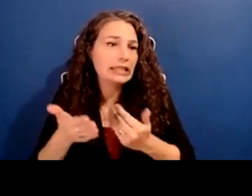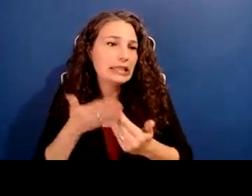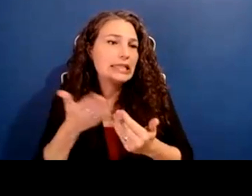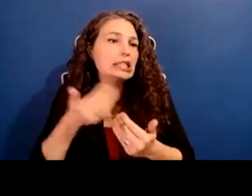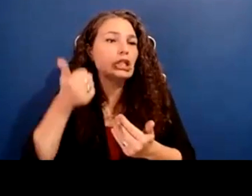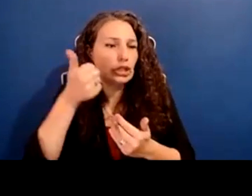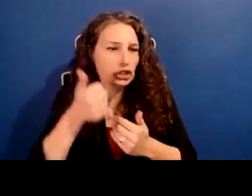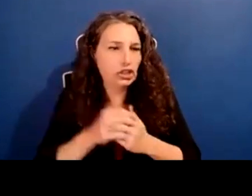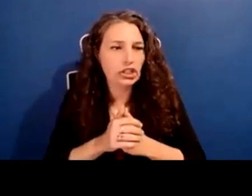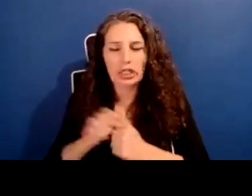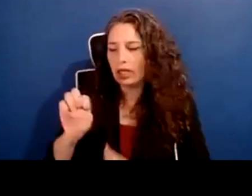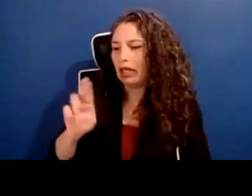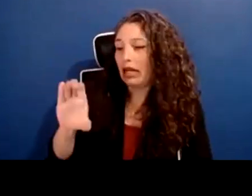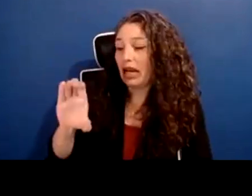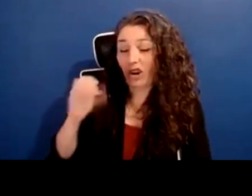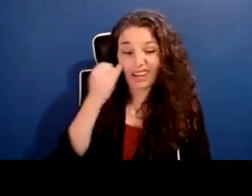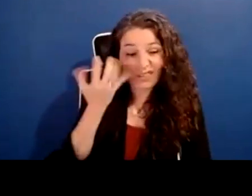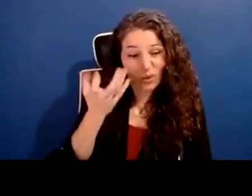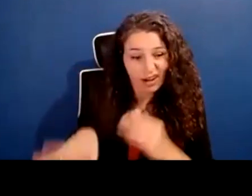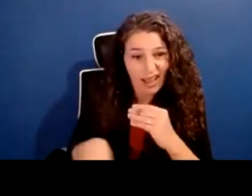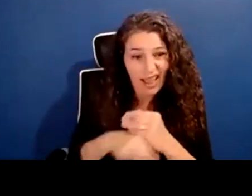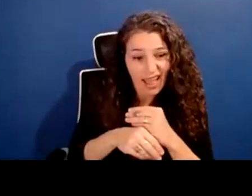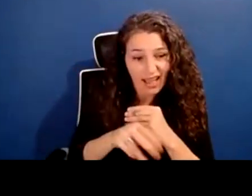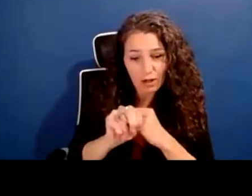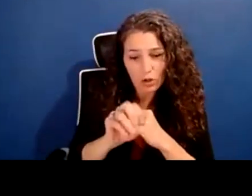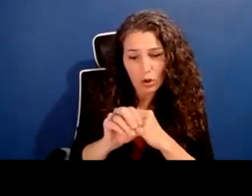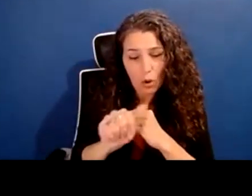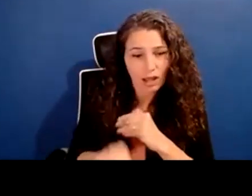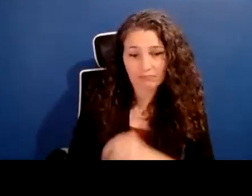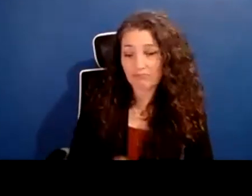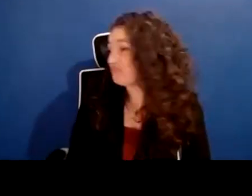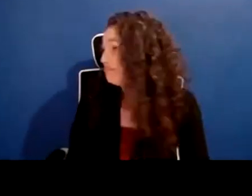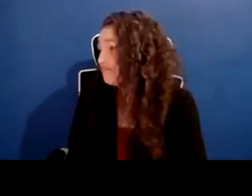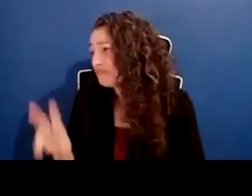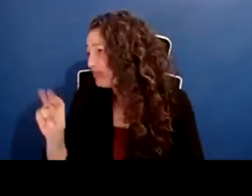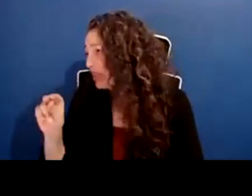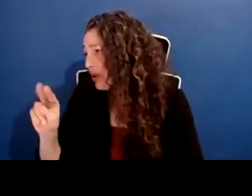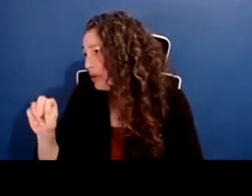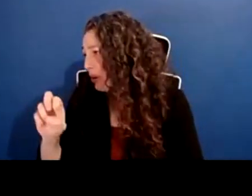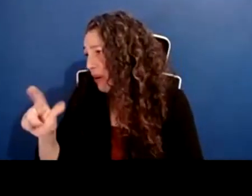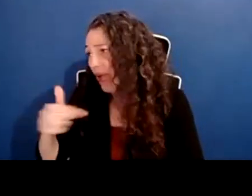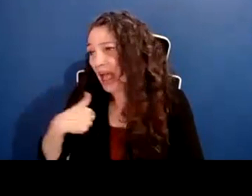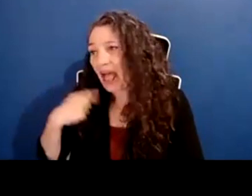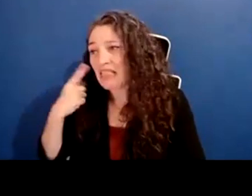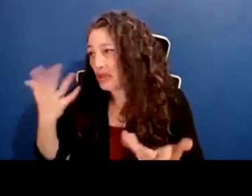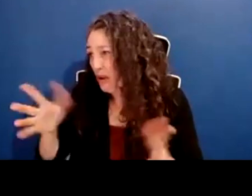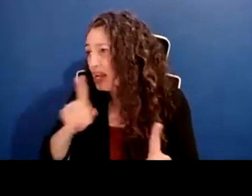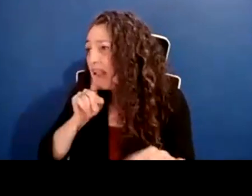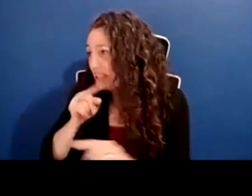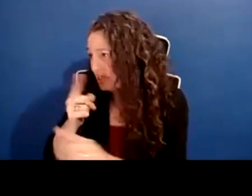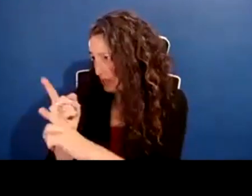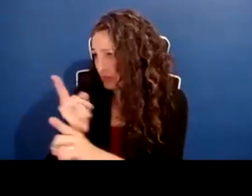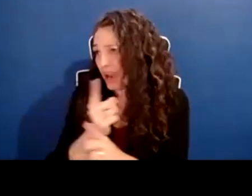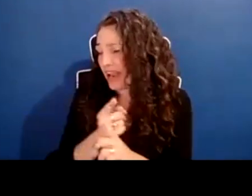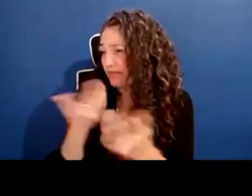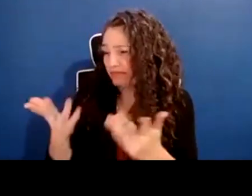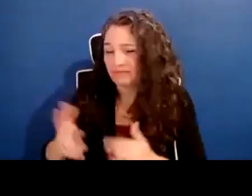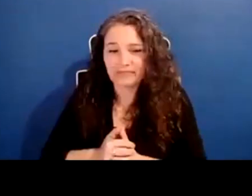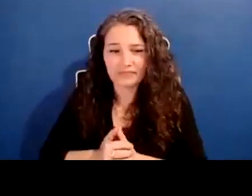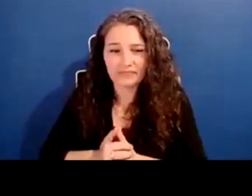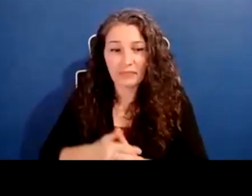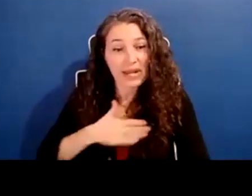No, anything to add on that one, or? I feel like y'all answered it well. Okay. But yeah, happy to take any of the